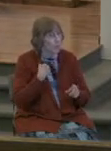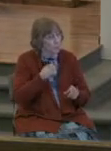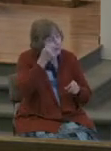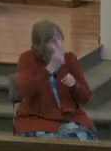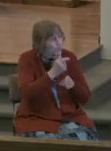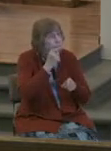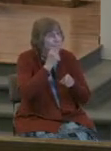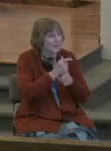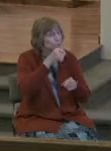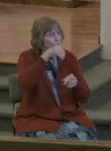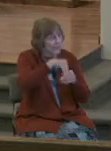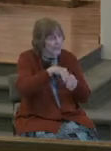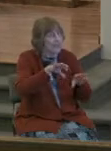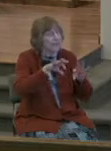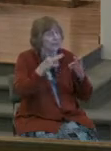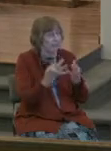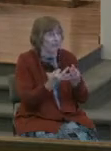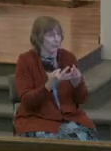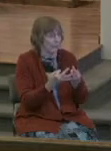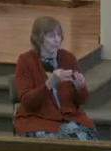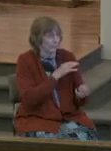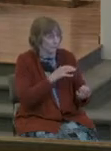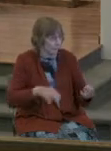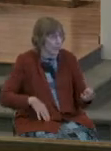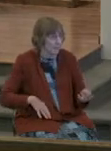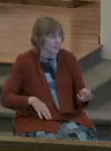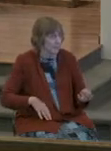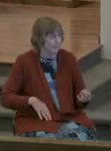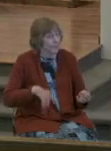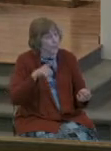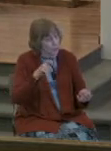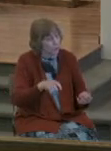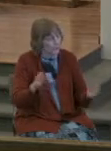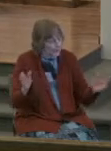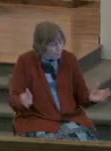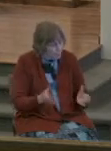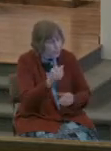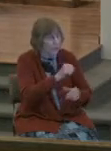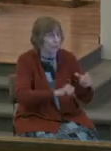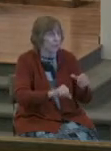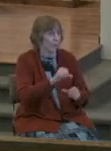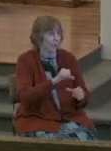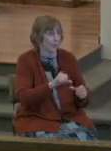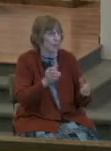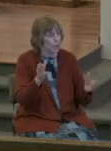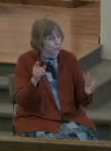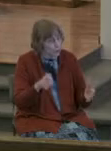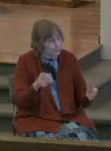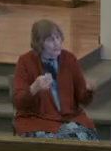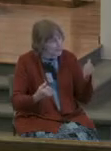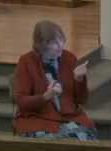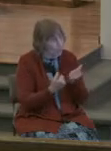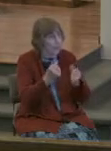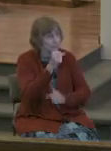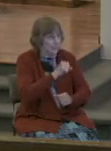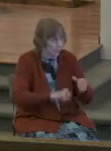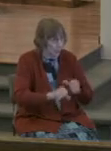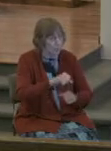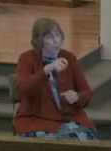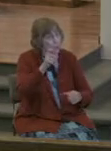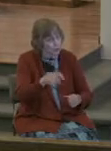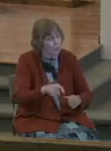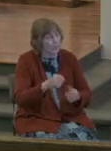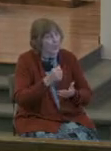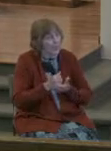and sisters in the same family of Christ, and we should be encouraging each other. We should be supporting each other. We should